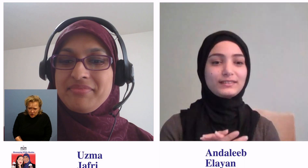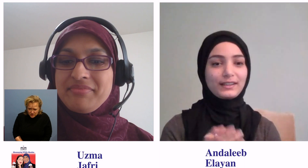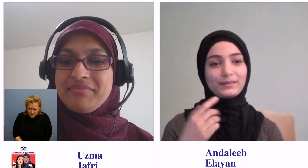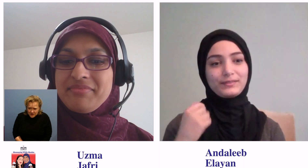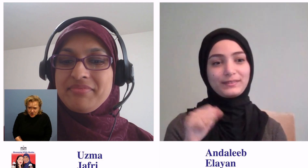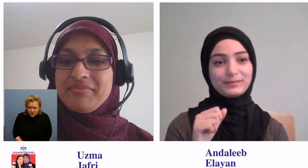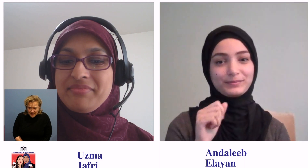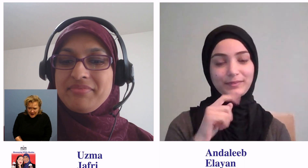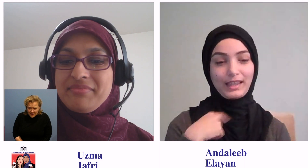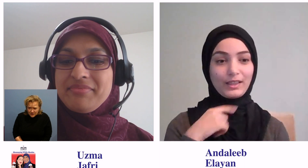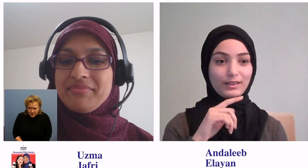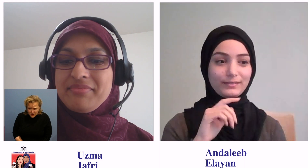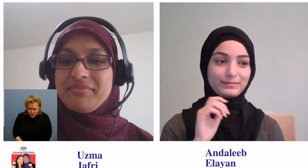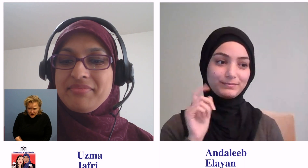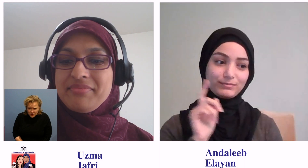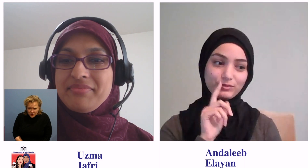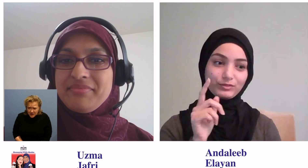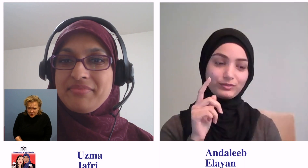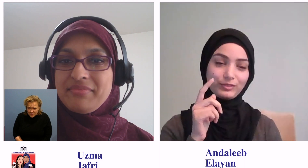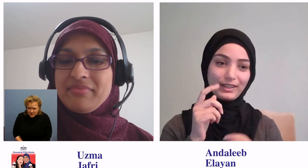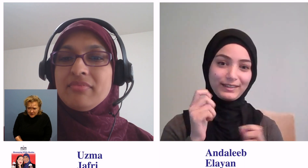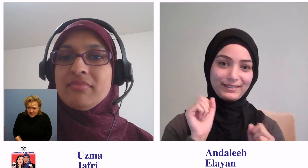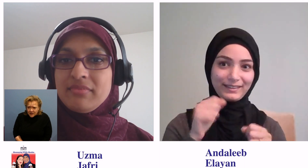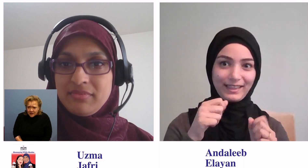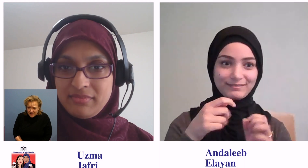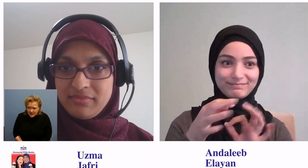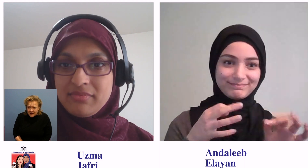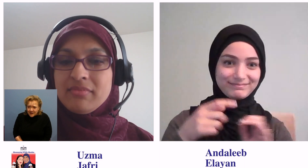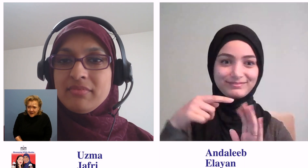She also made sure that I had a good, strong education.